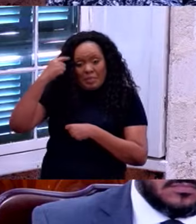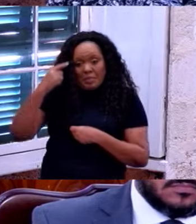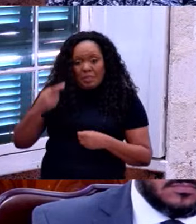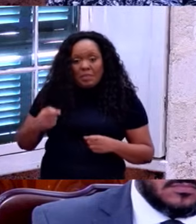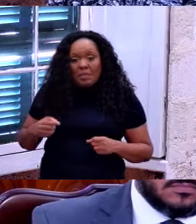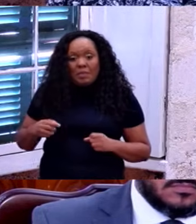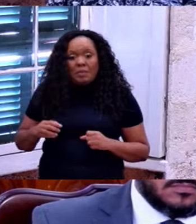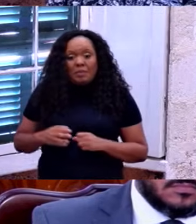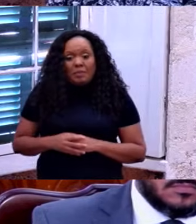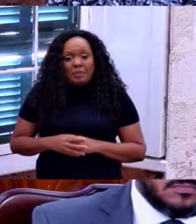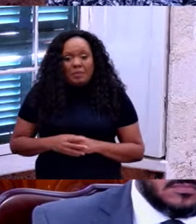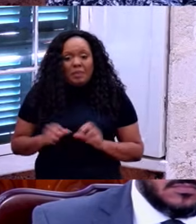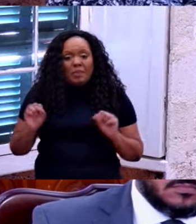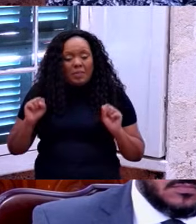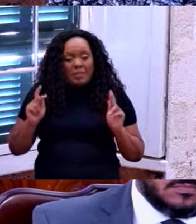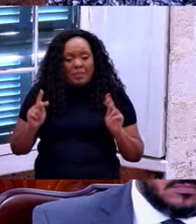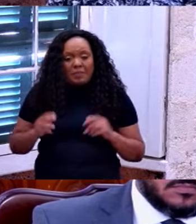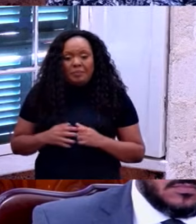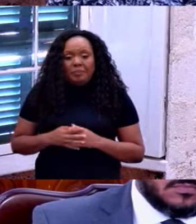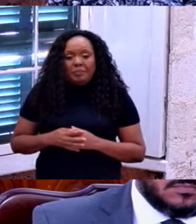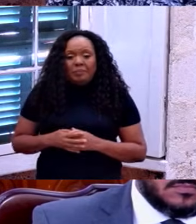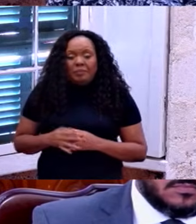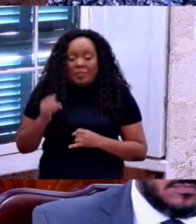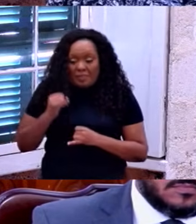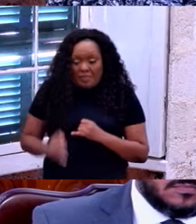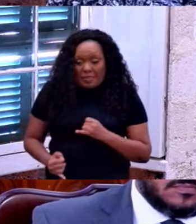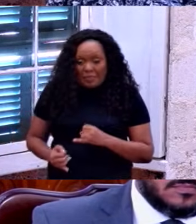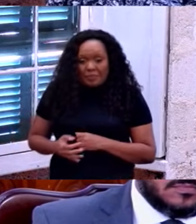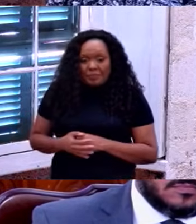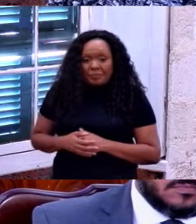Okay. Finally, sir, I hear